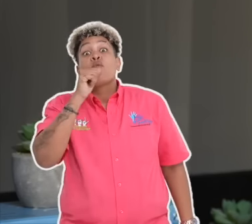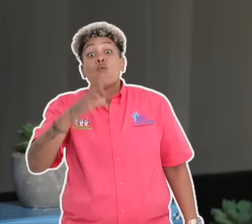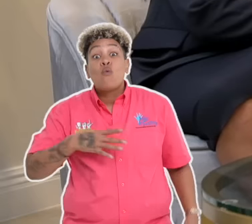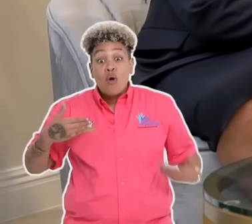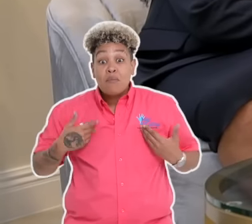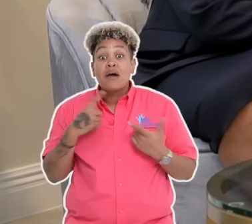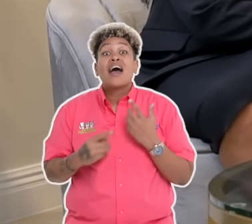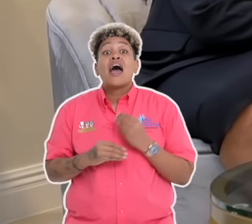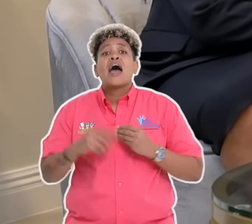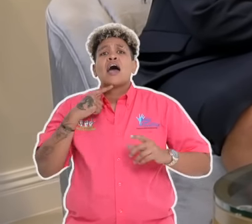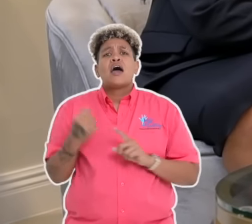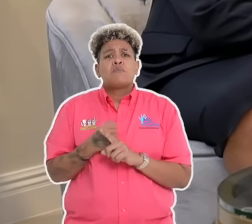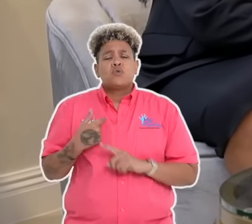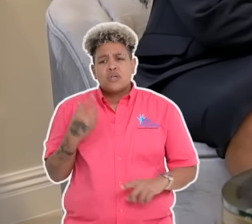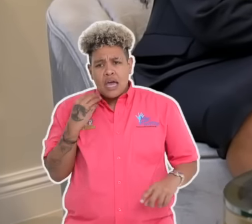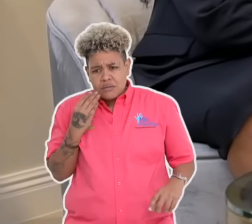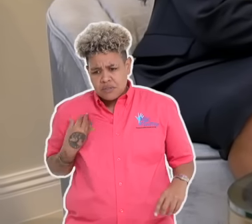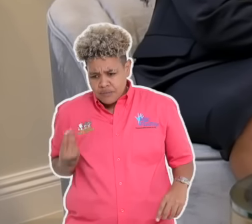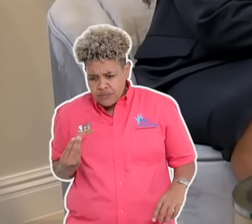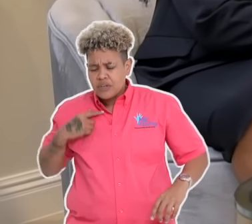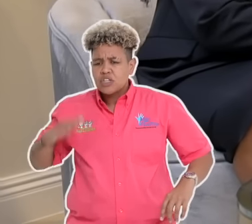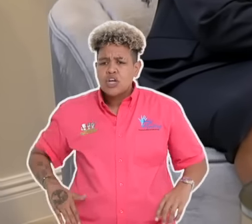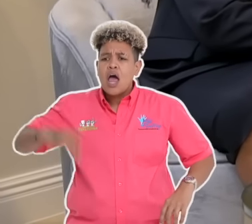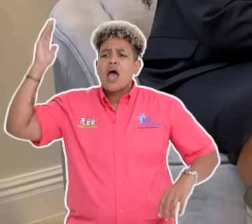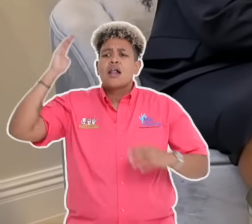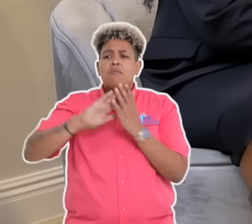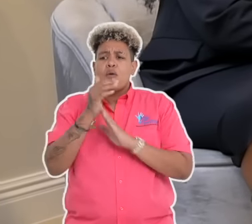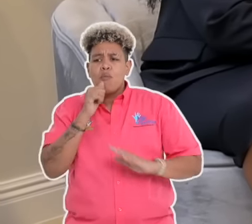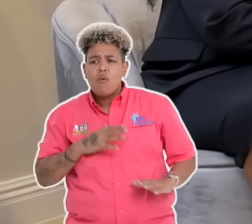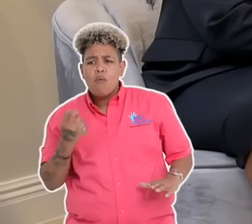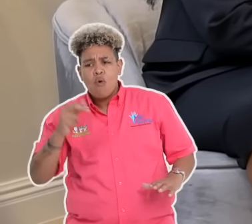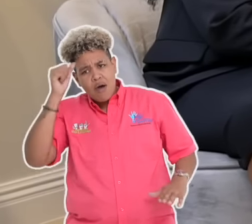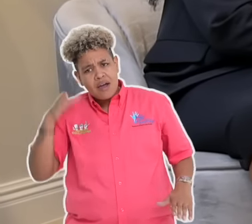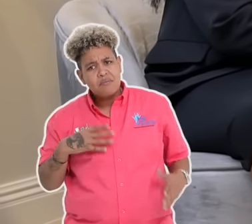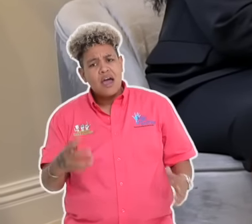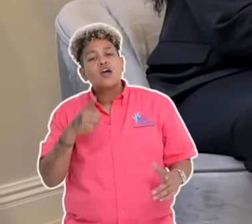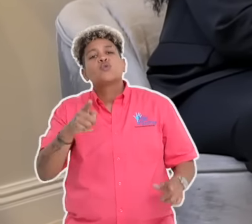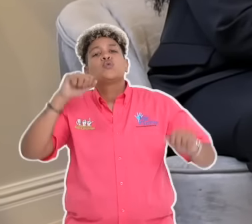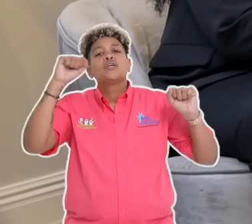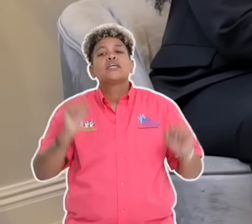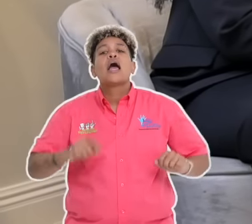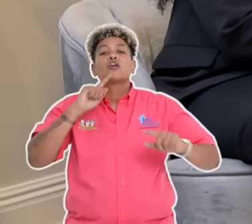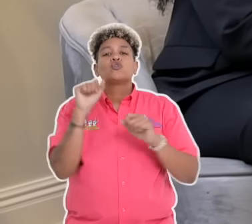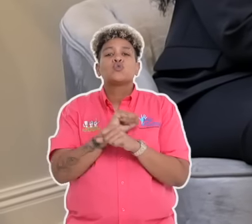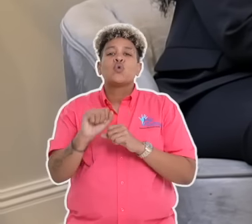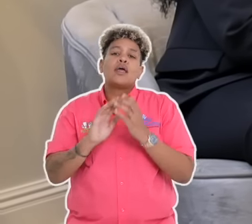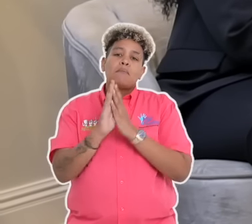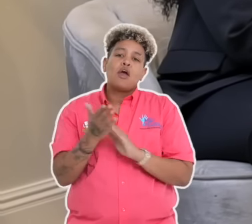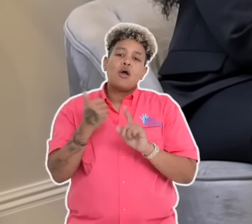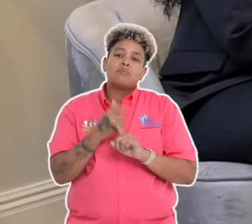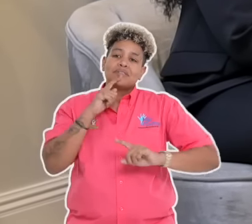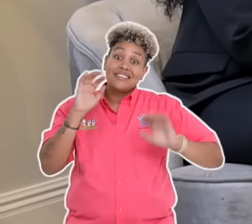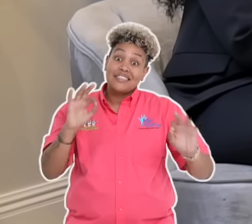woman, as an abused woman, as an abused child into a woman or man, you can truly